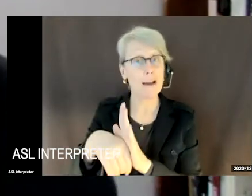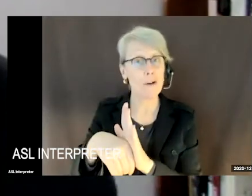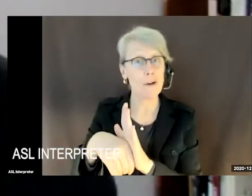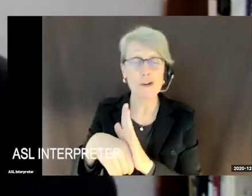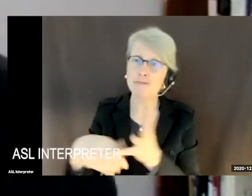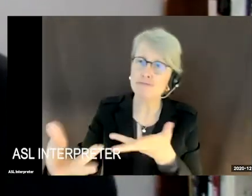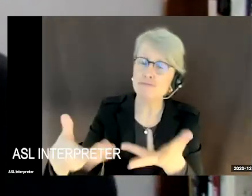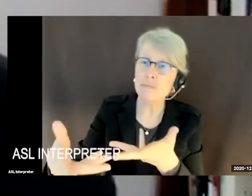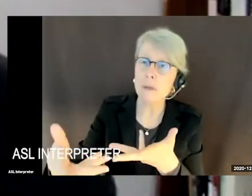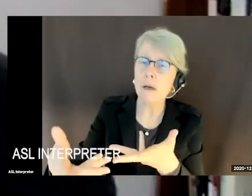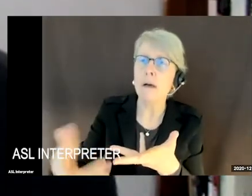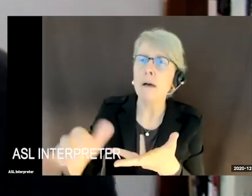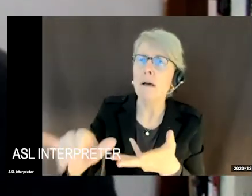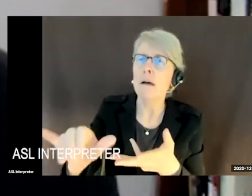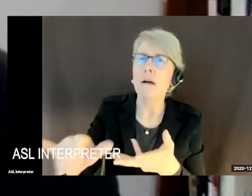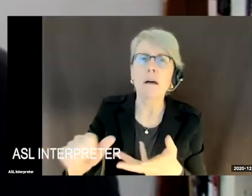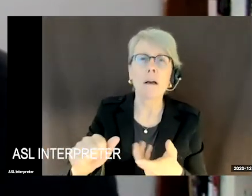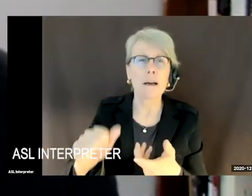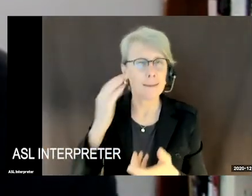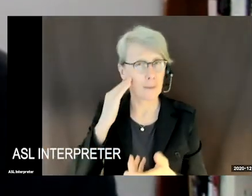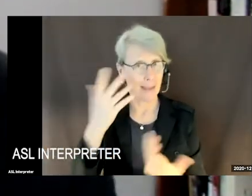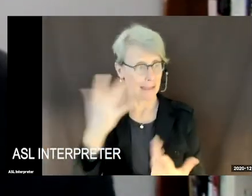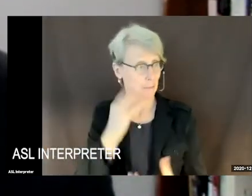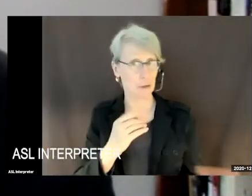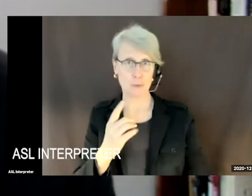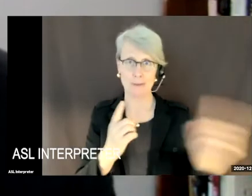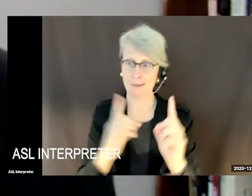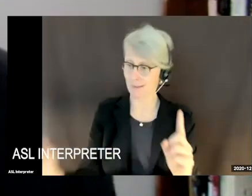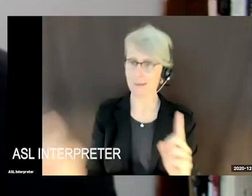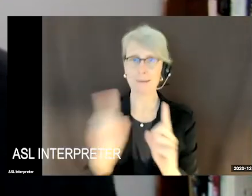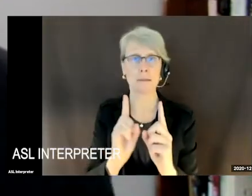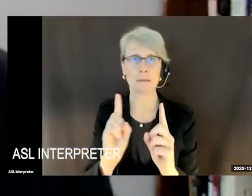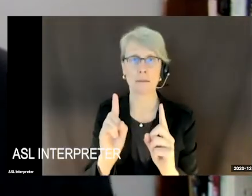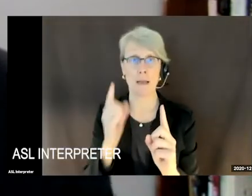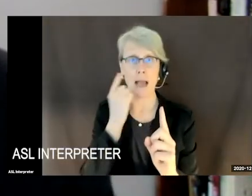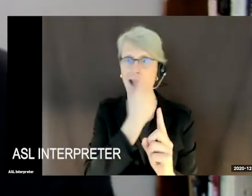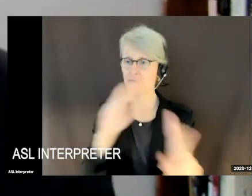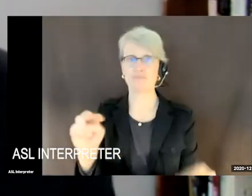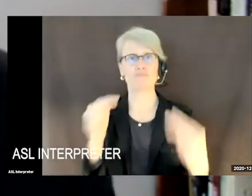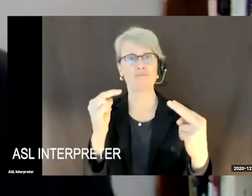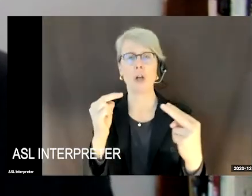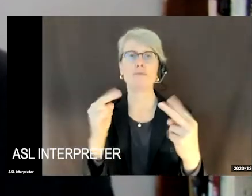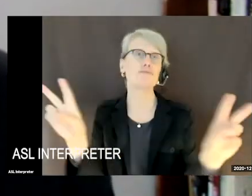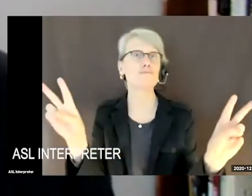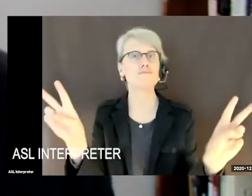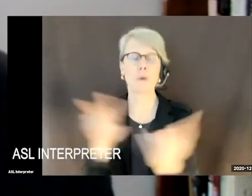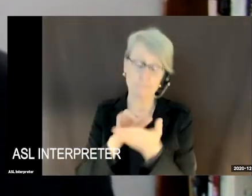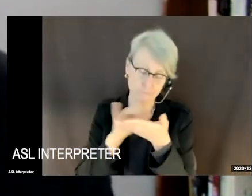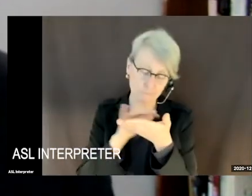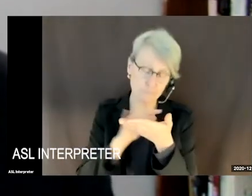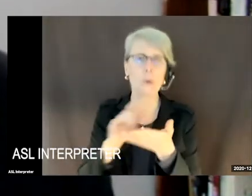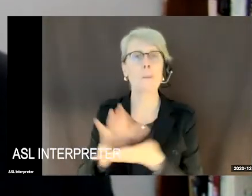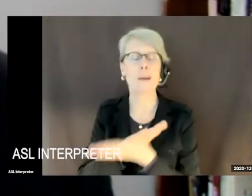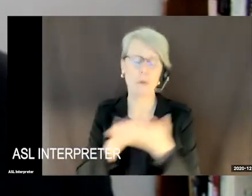half hour. And there's something about sitting next to somebody or walking where you're looking in the same direction. You're not on your phone.